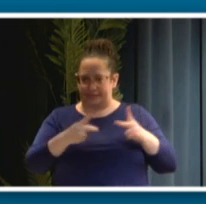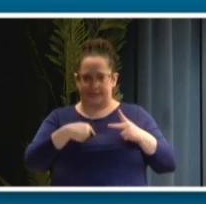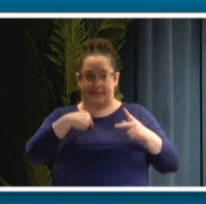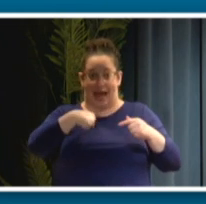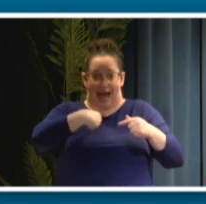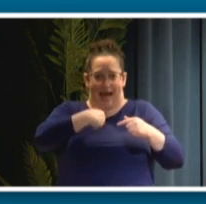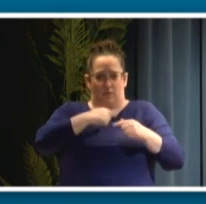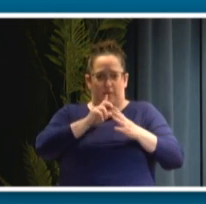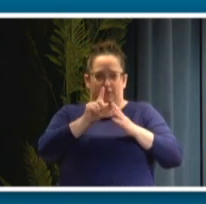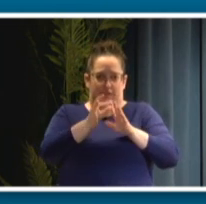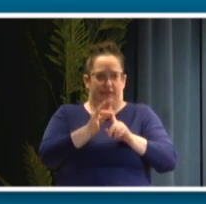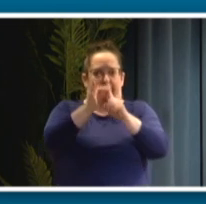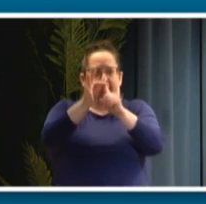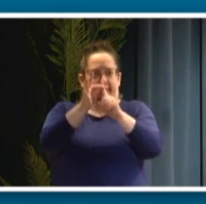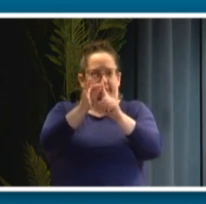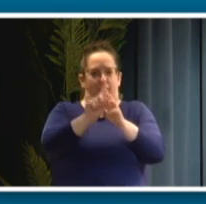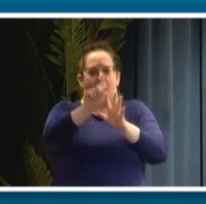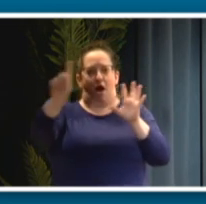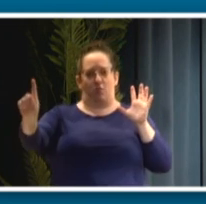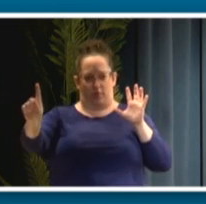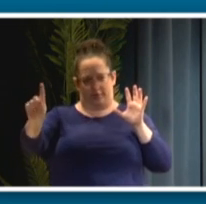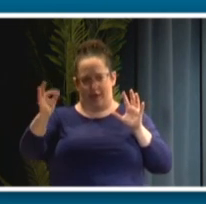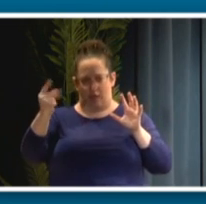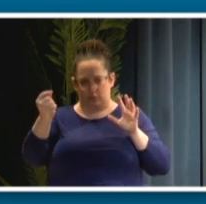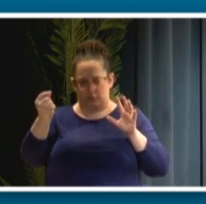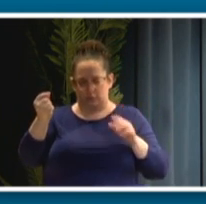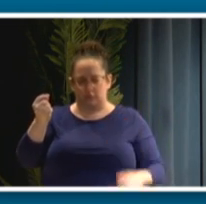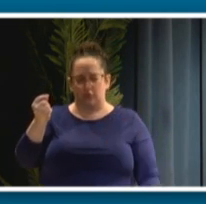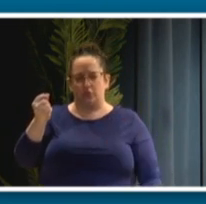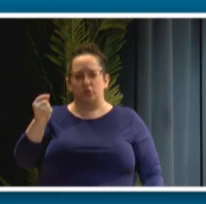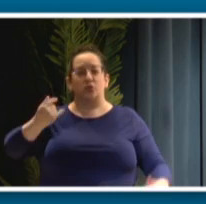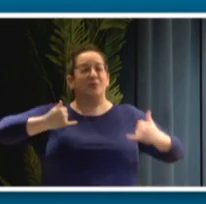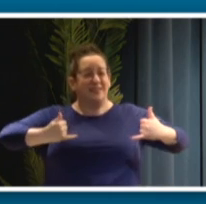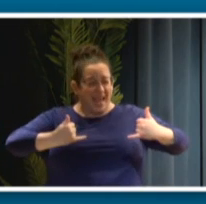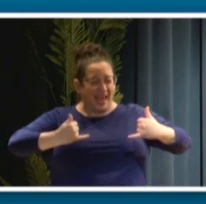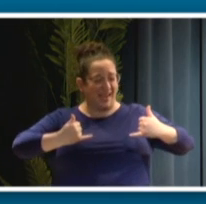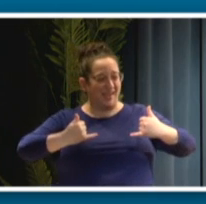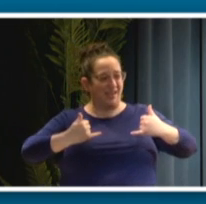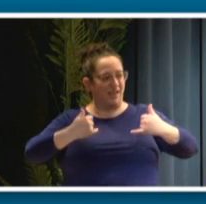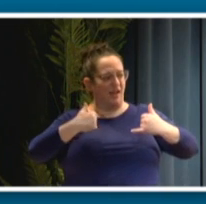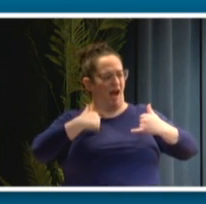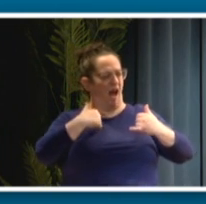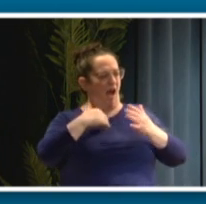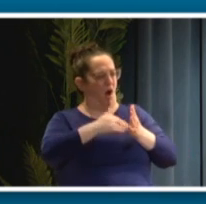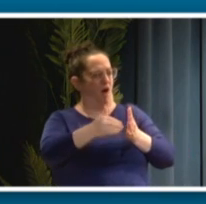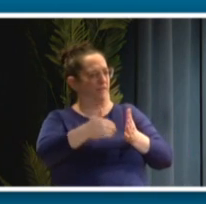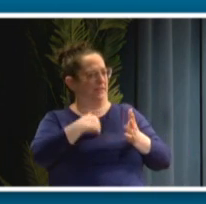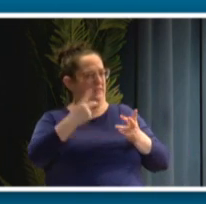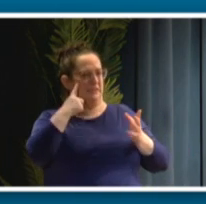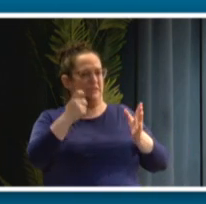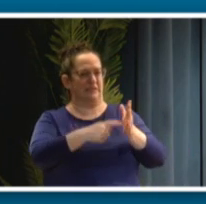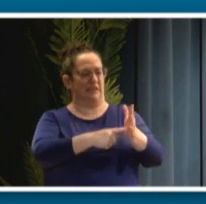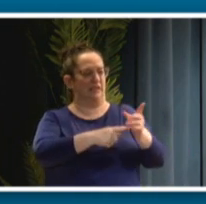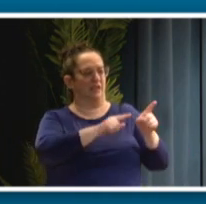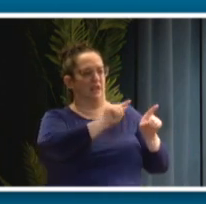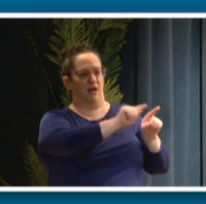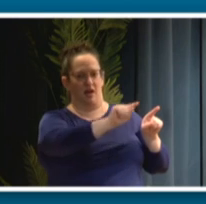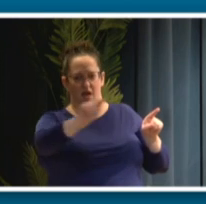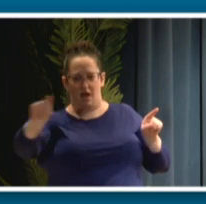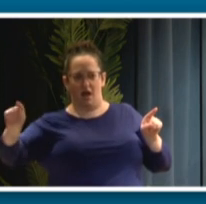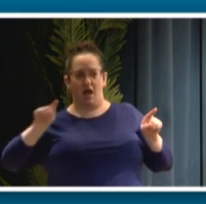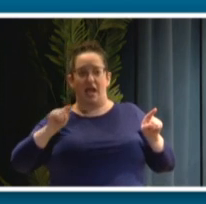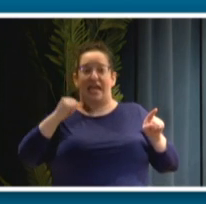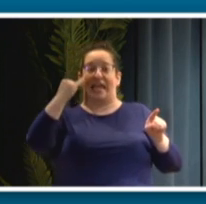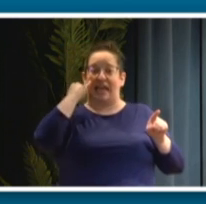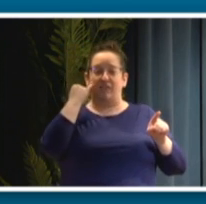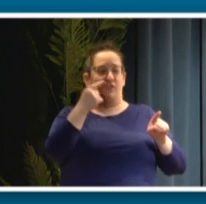it does concern me that so often young people believe that their grades are attached to their identities.